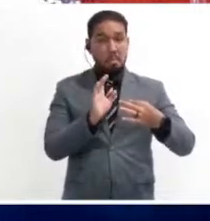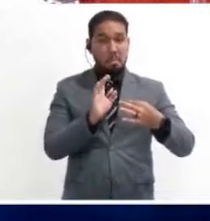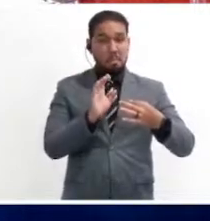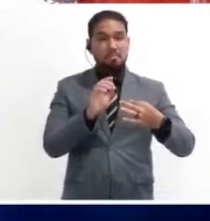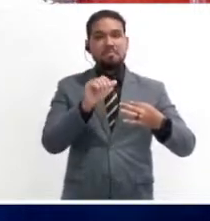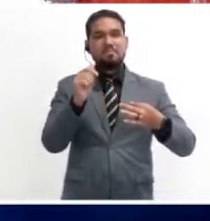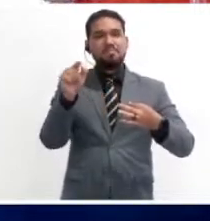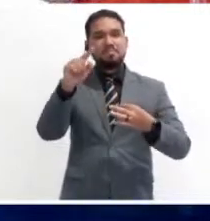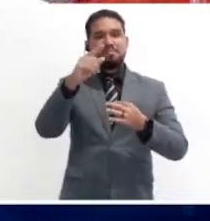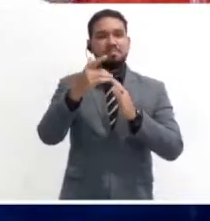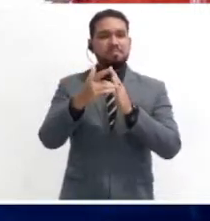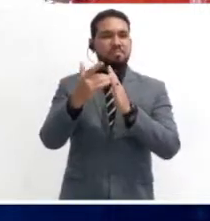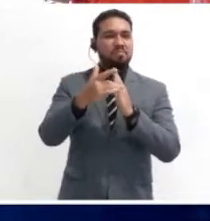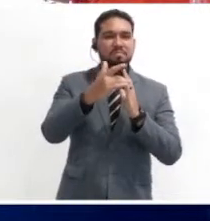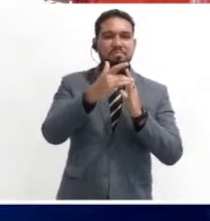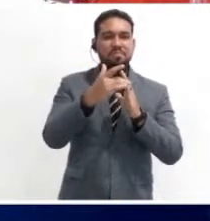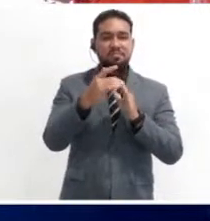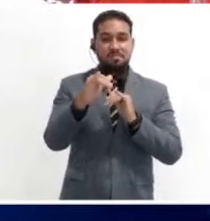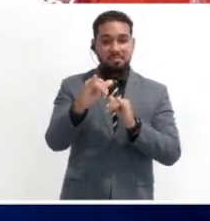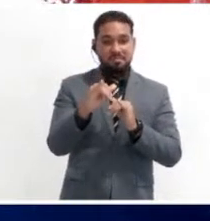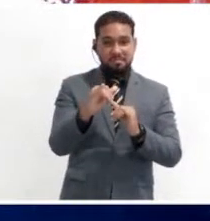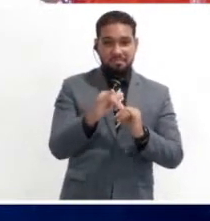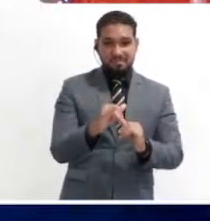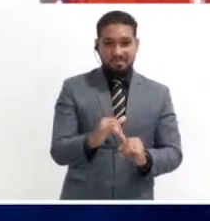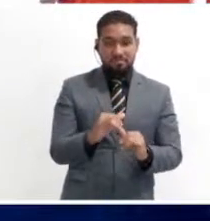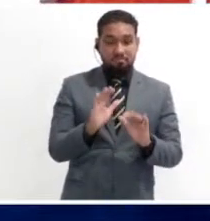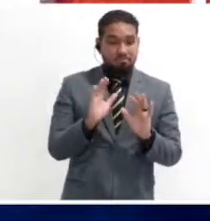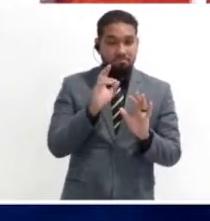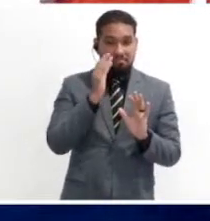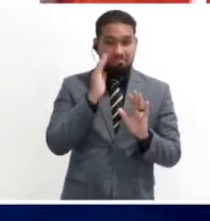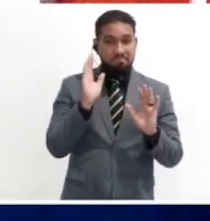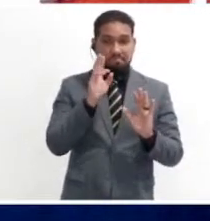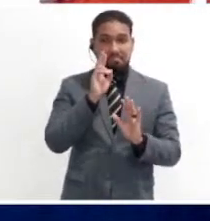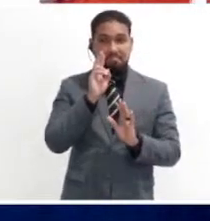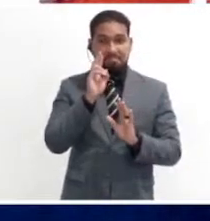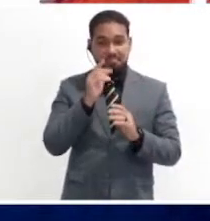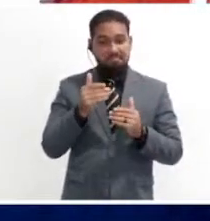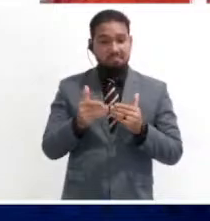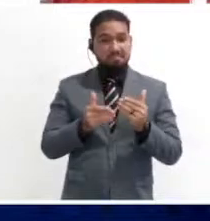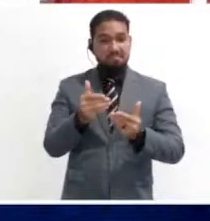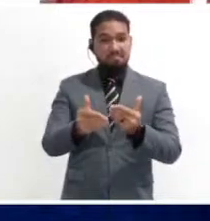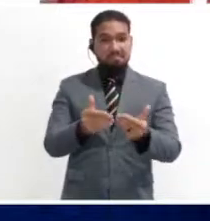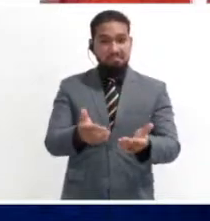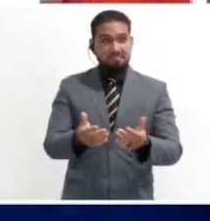Surface mount technology. So we talked a little bit before about